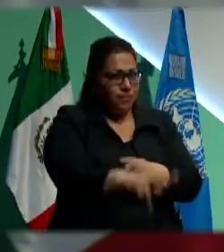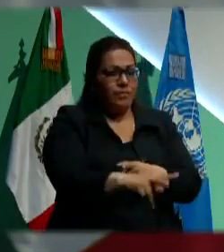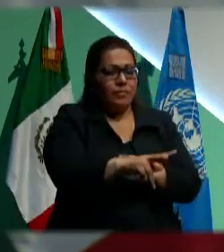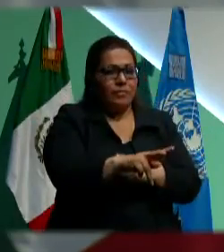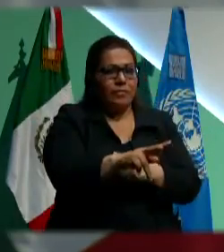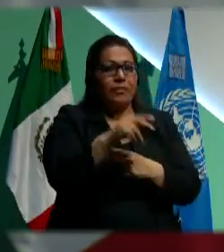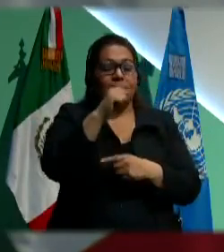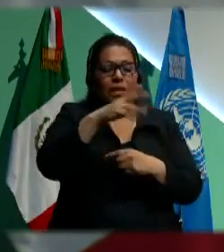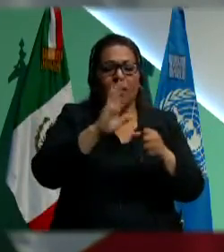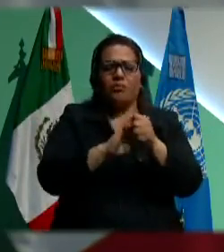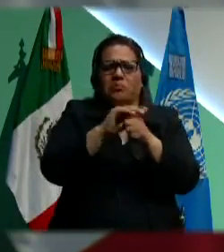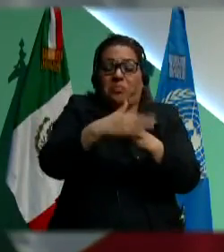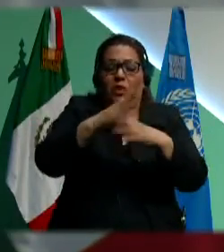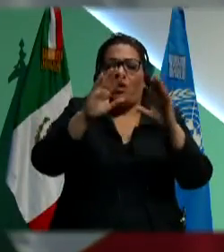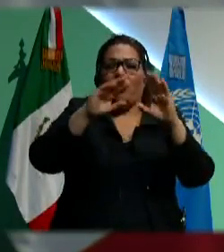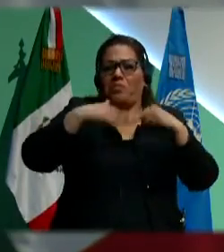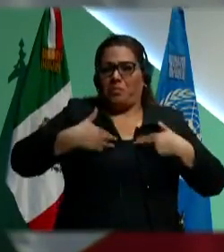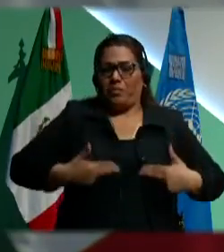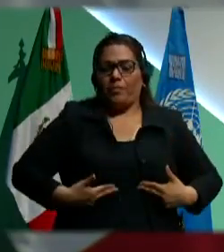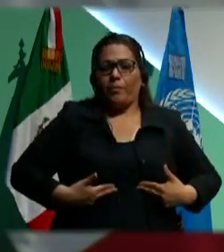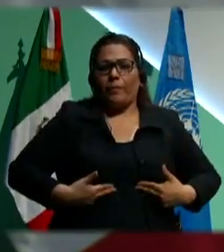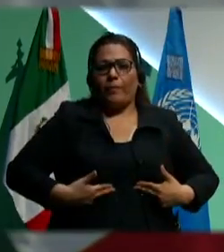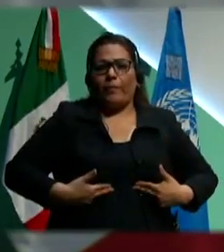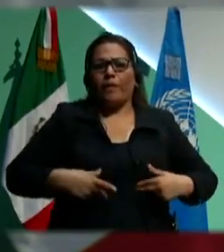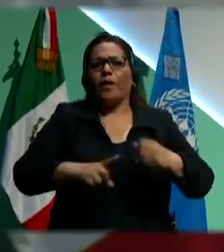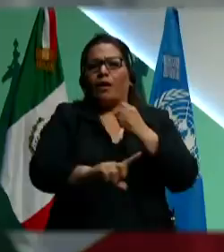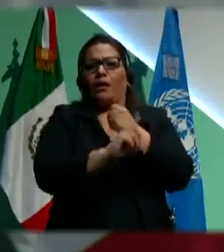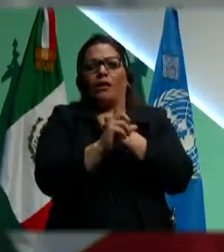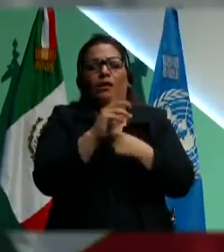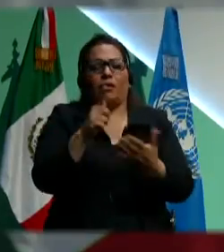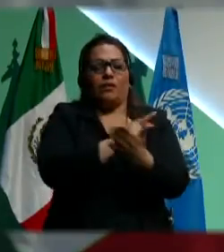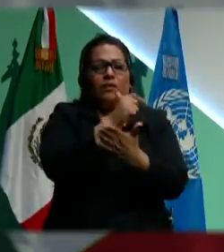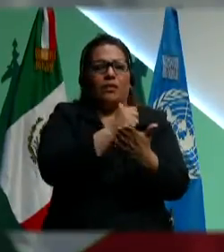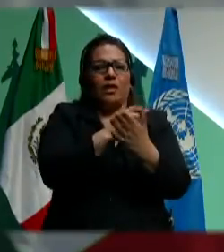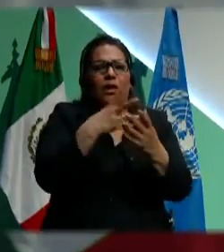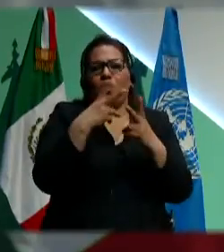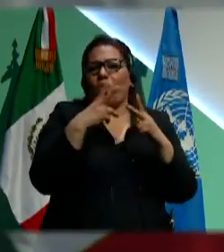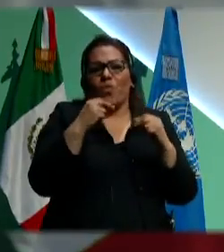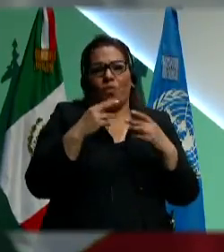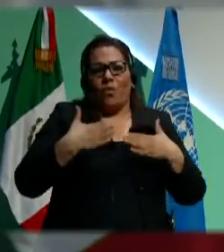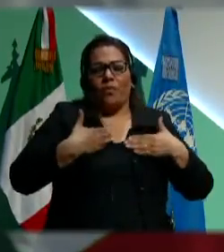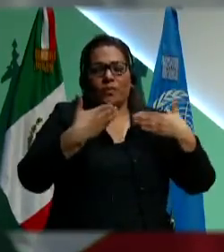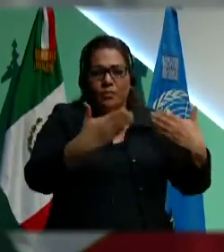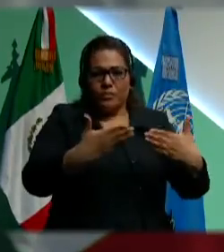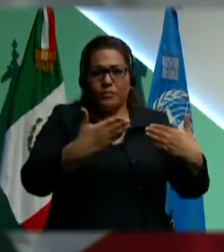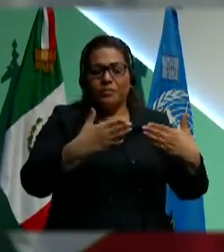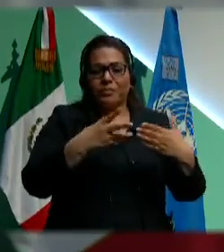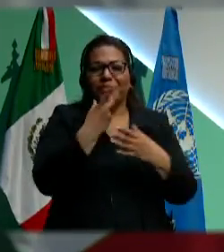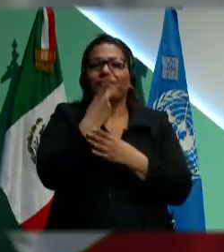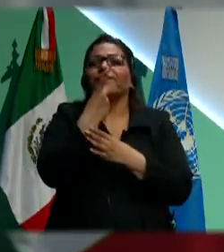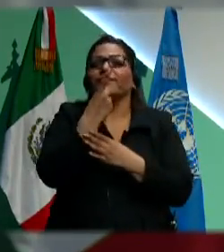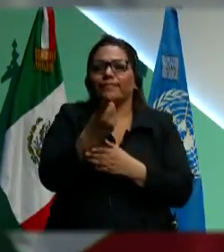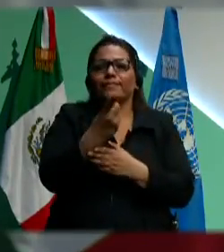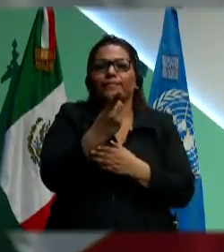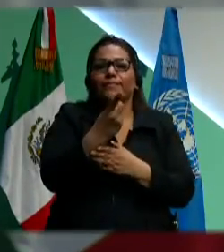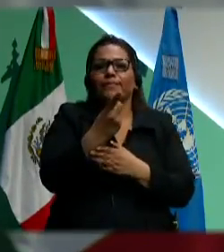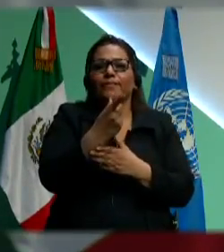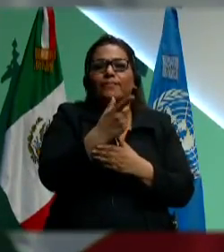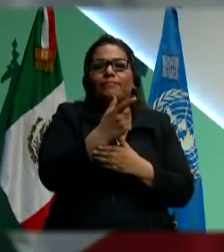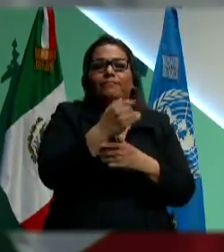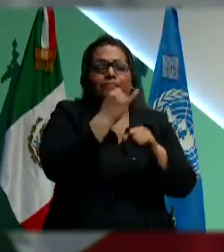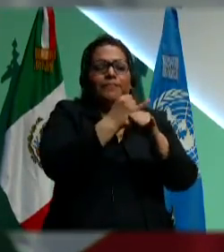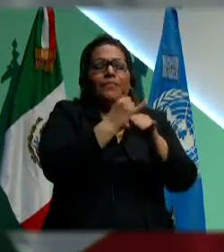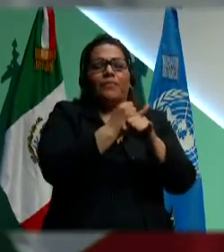before us is not a problem of trust, as we are told in every other internet report, but that of greed. In digital